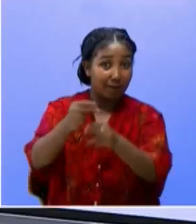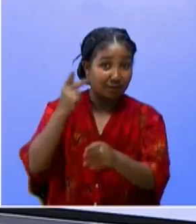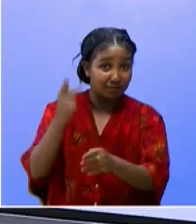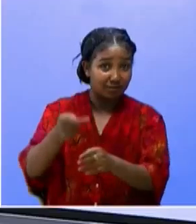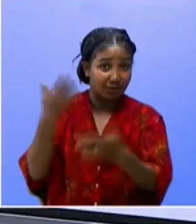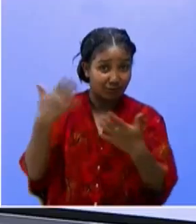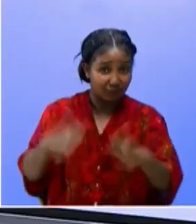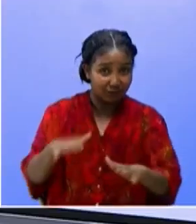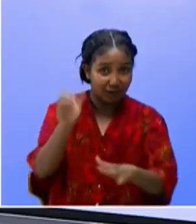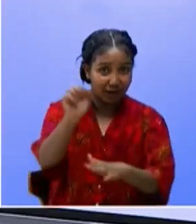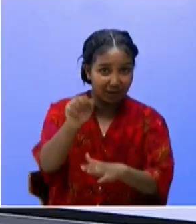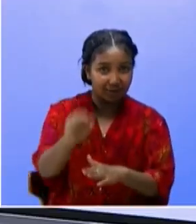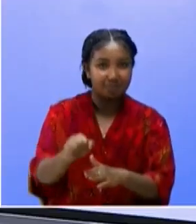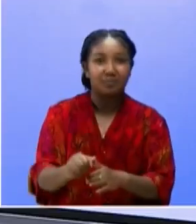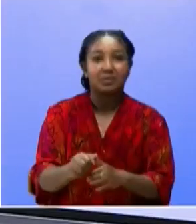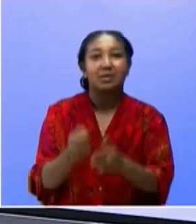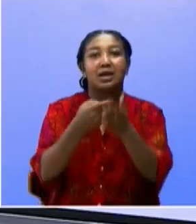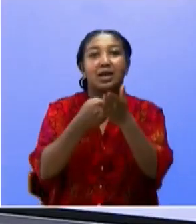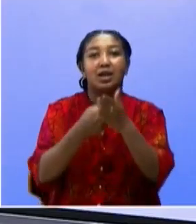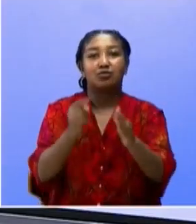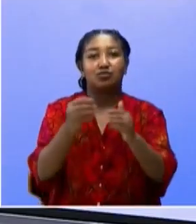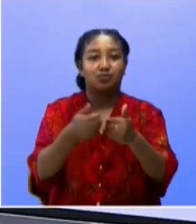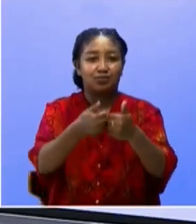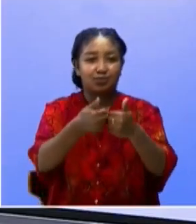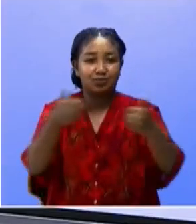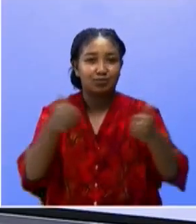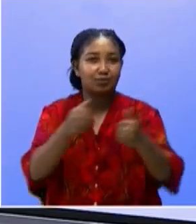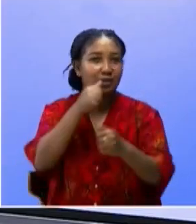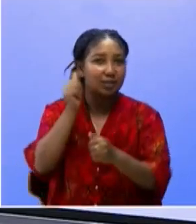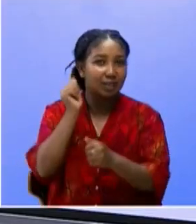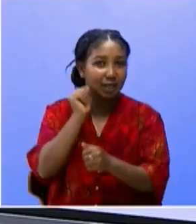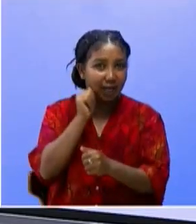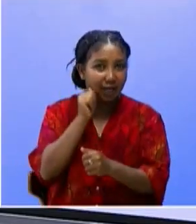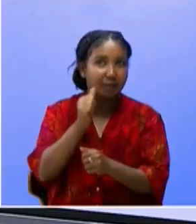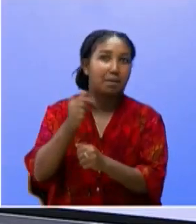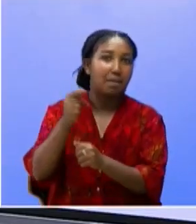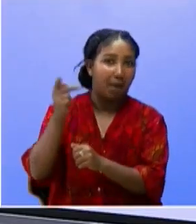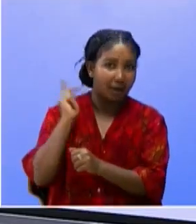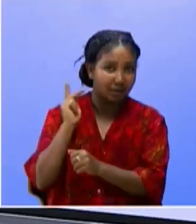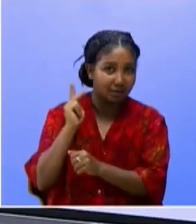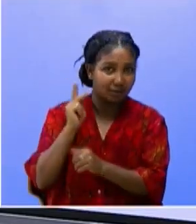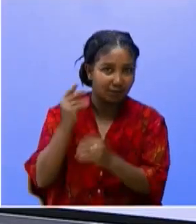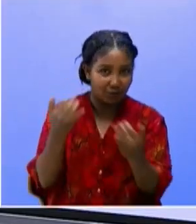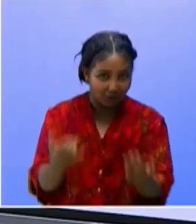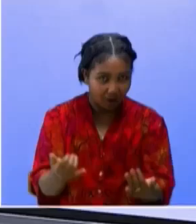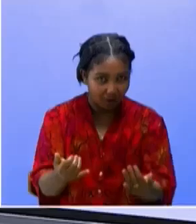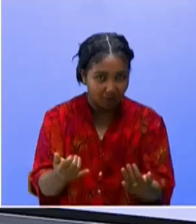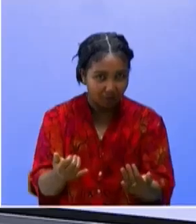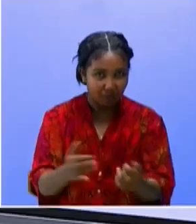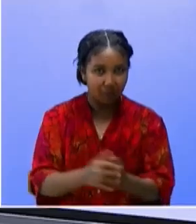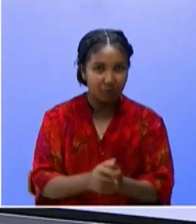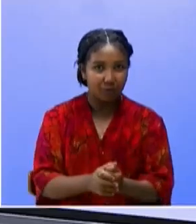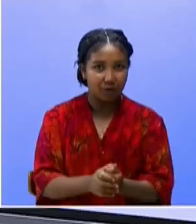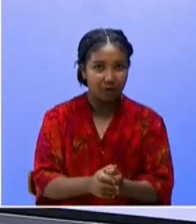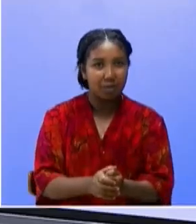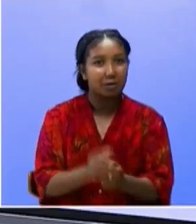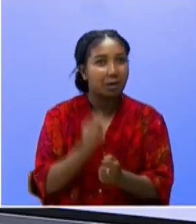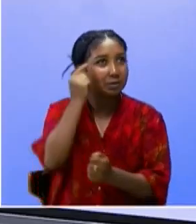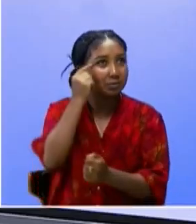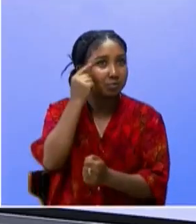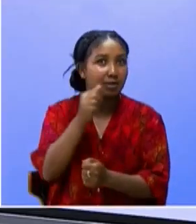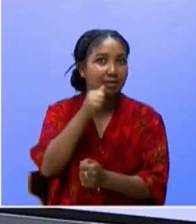yes? All right. Clearly, to notify, yesterday is past for now, right? Let's assume